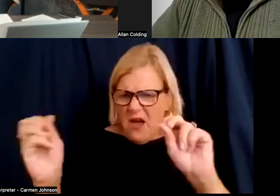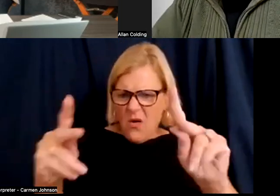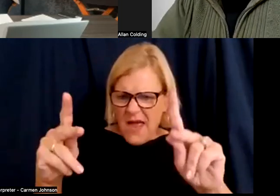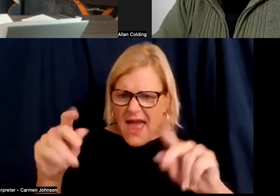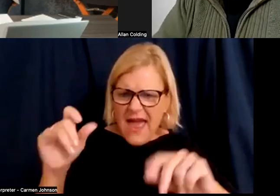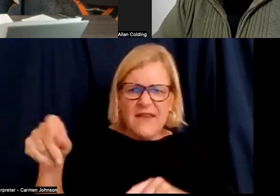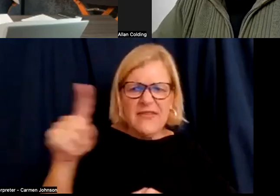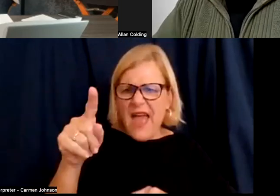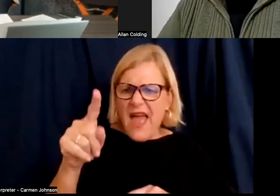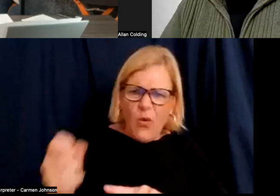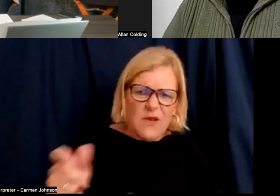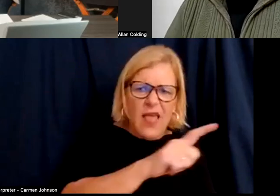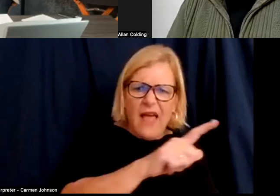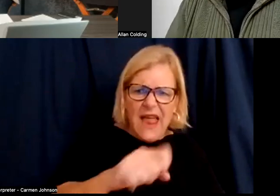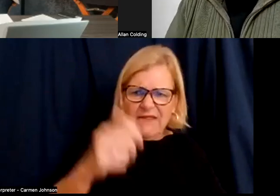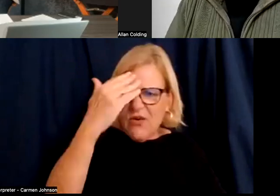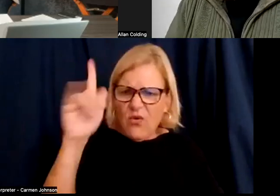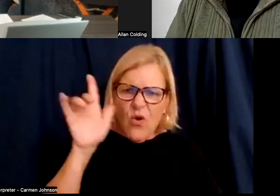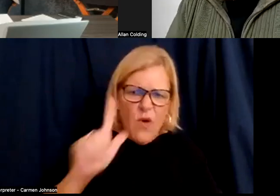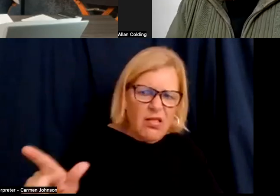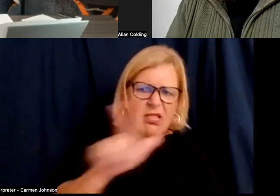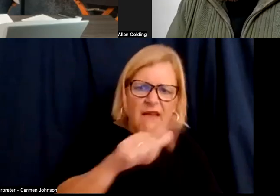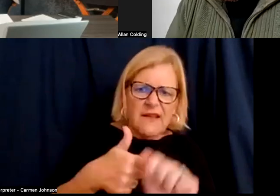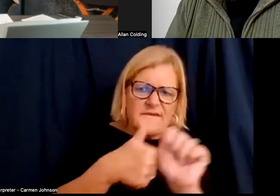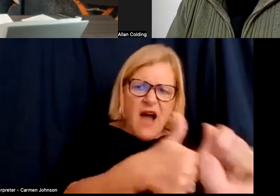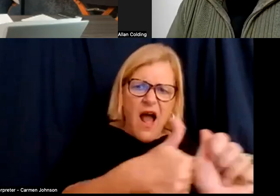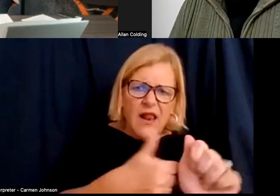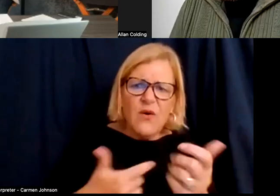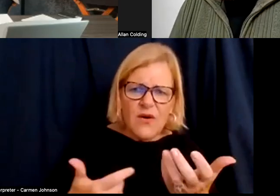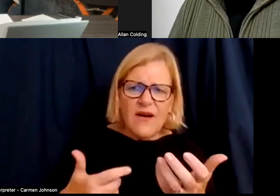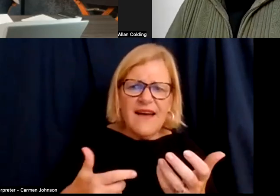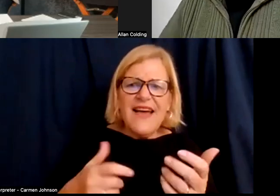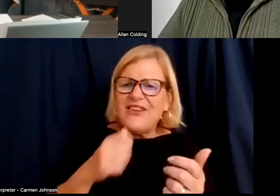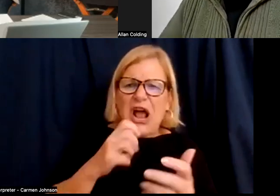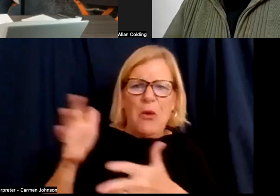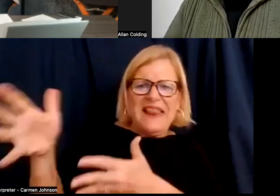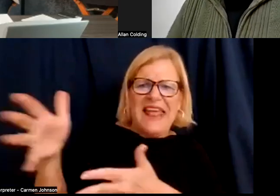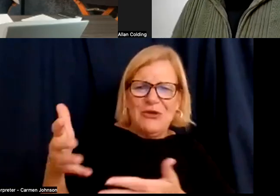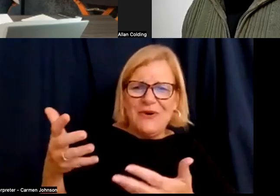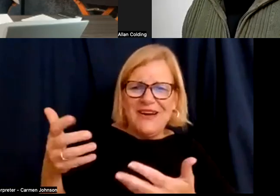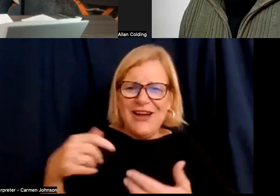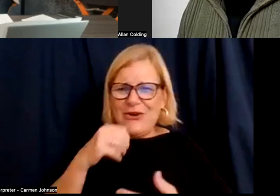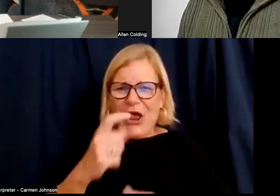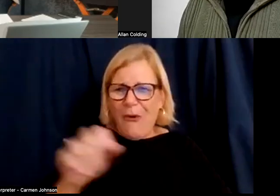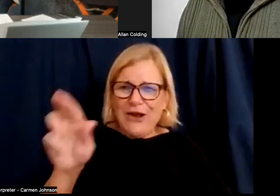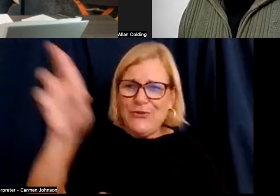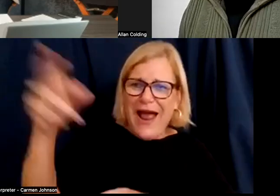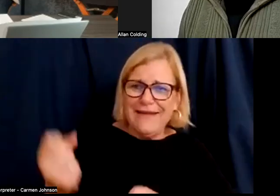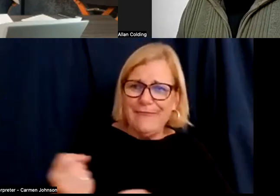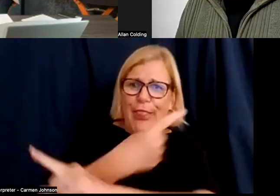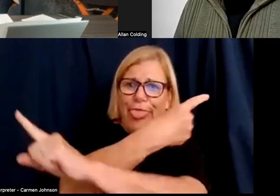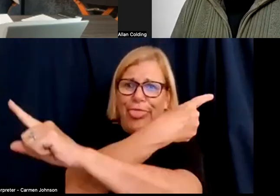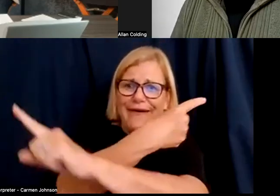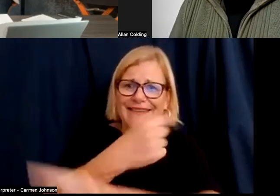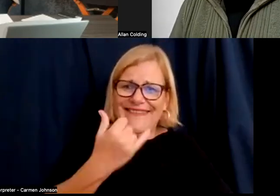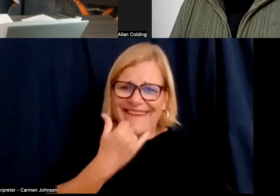If they go to the left, they have to know that you're going to the left too. Okay, they're not going to leave you, or you're not going to go to the right and leave